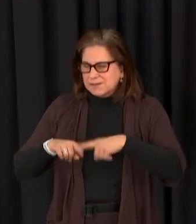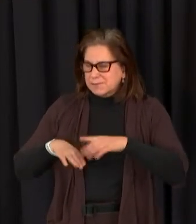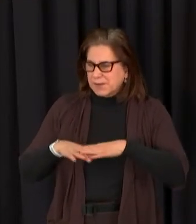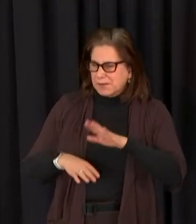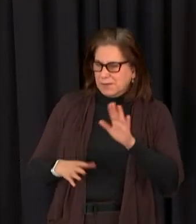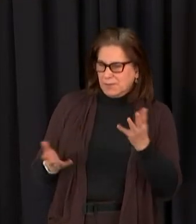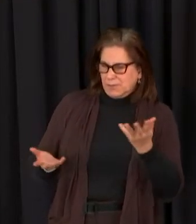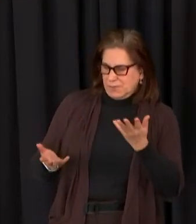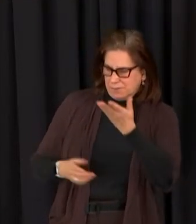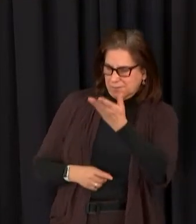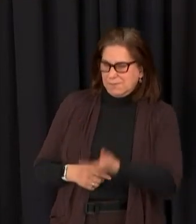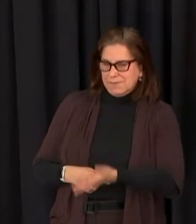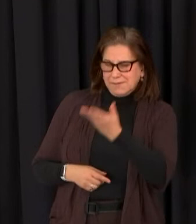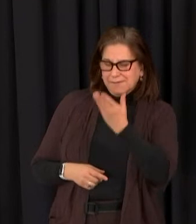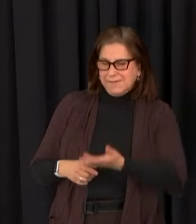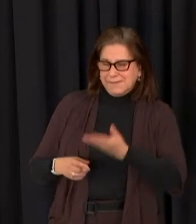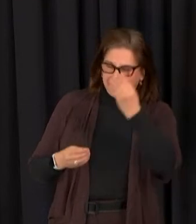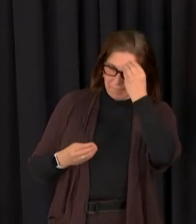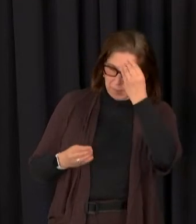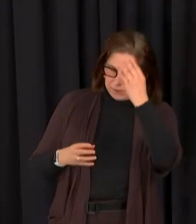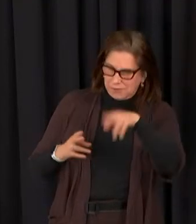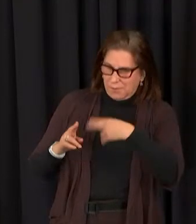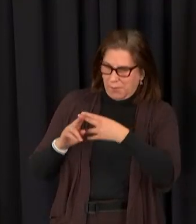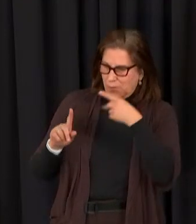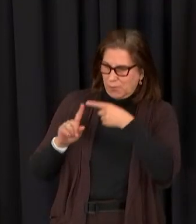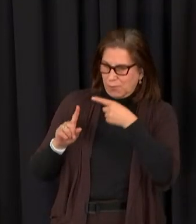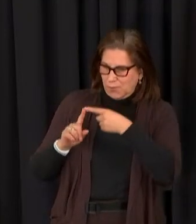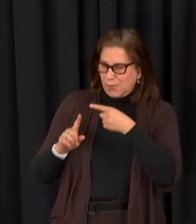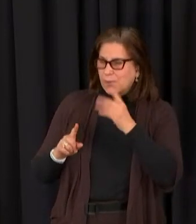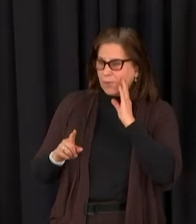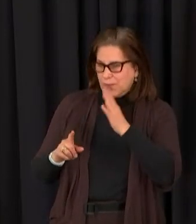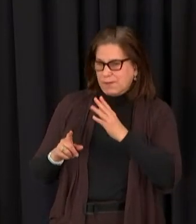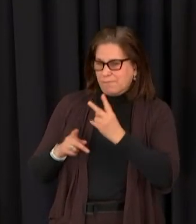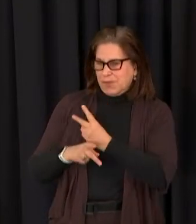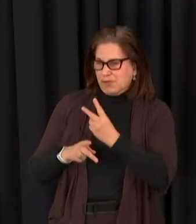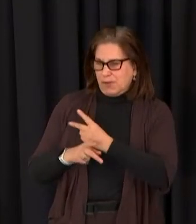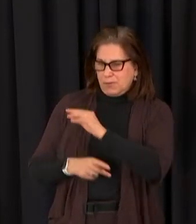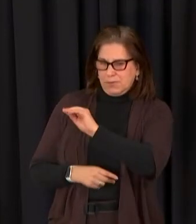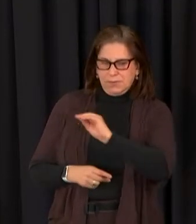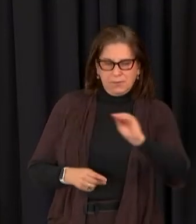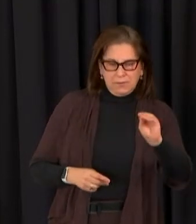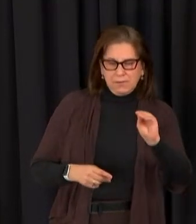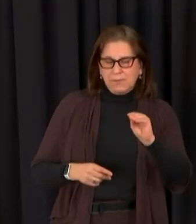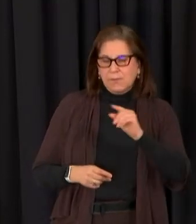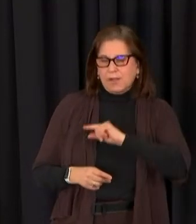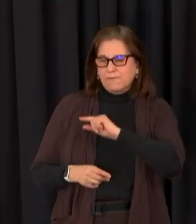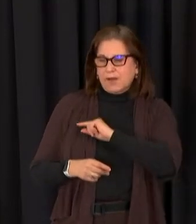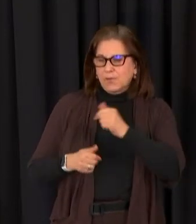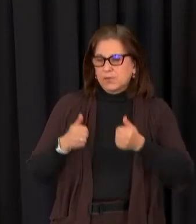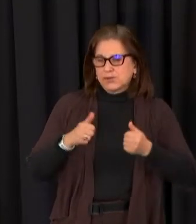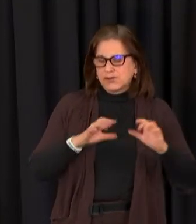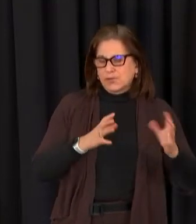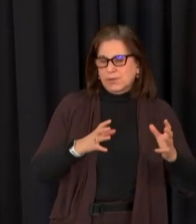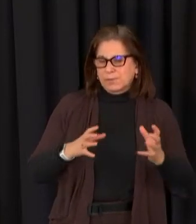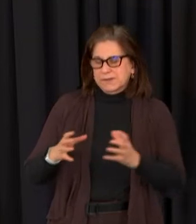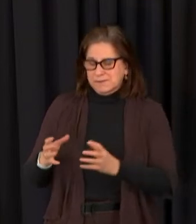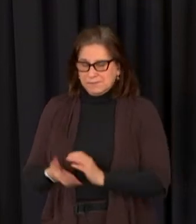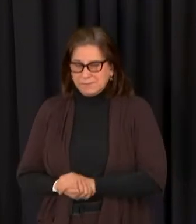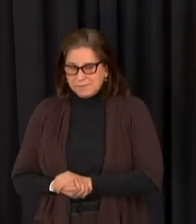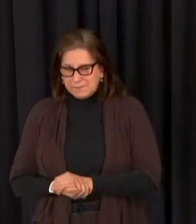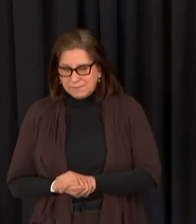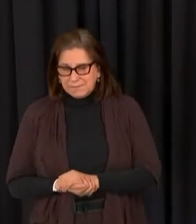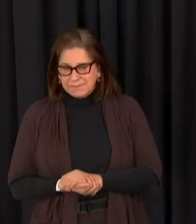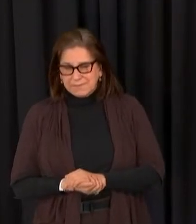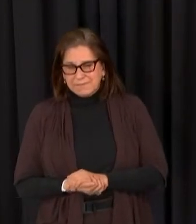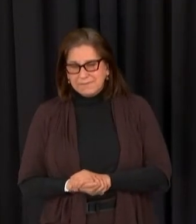have weekly enough vaccine for everybody who wants it. So logic tells us all